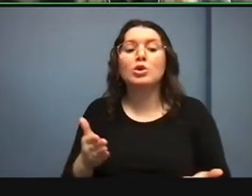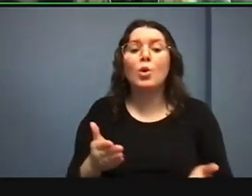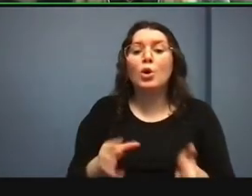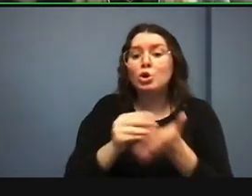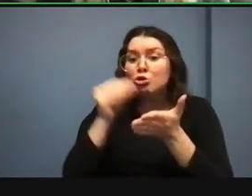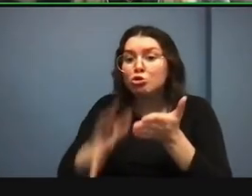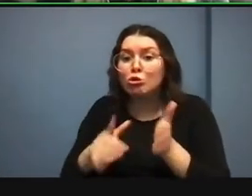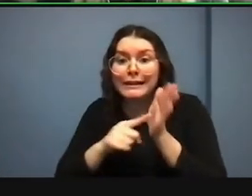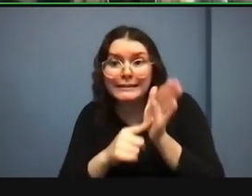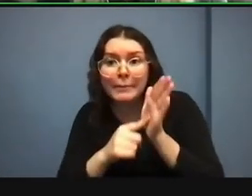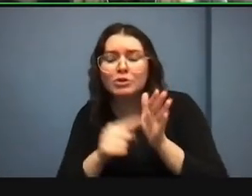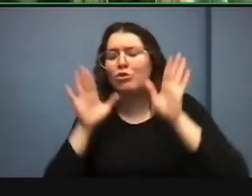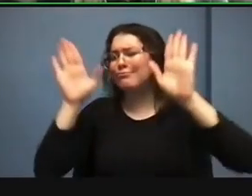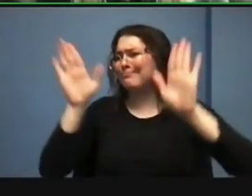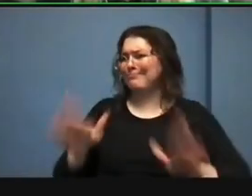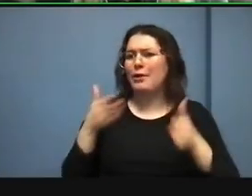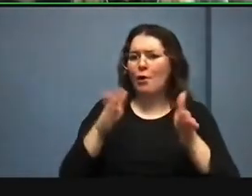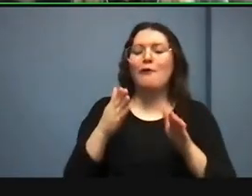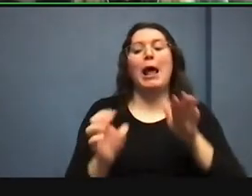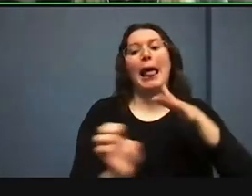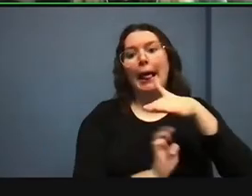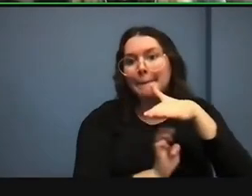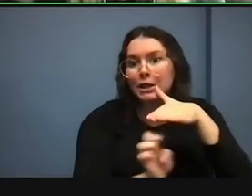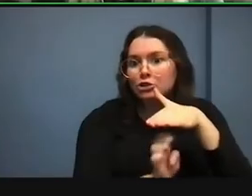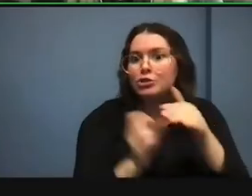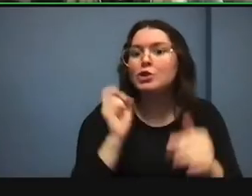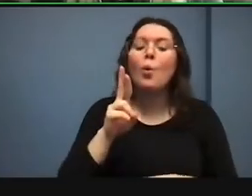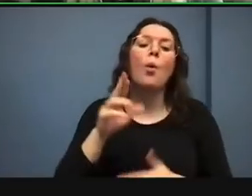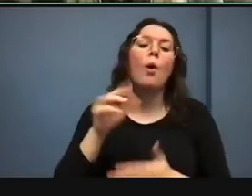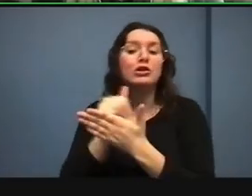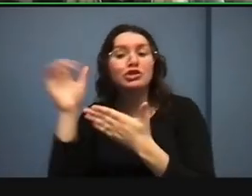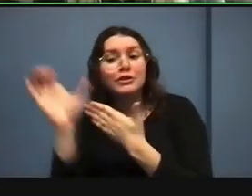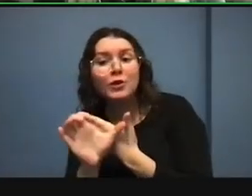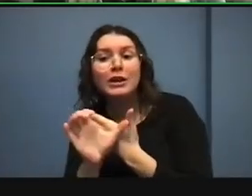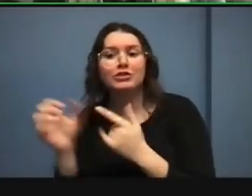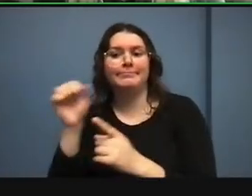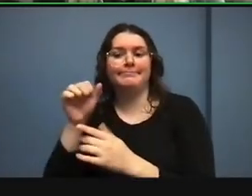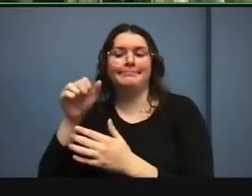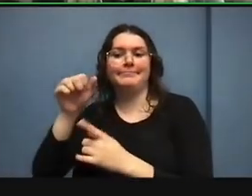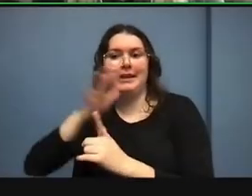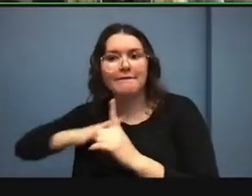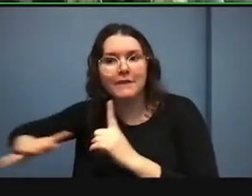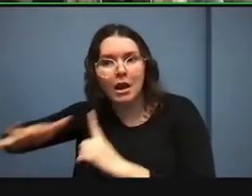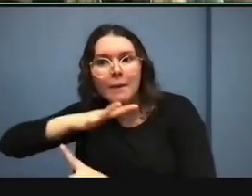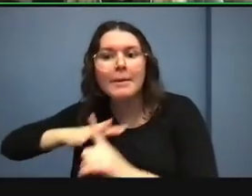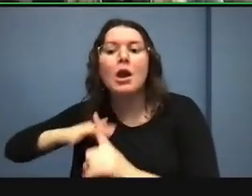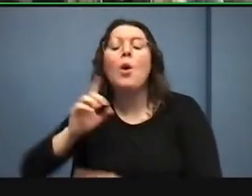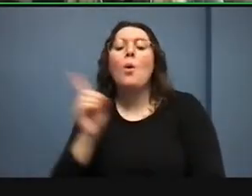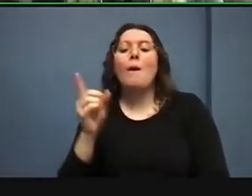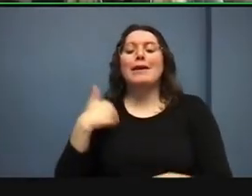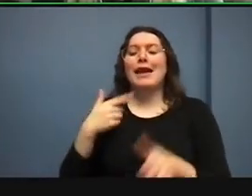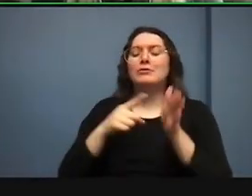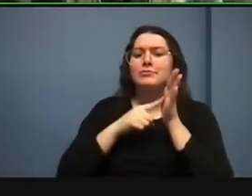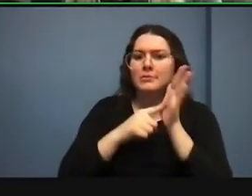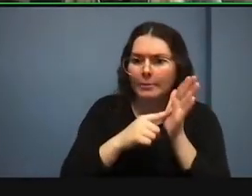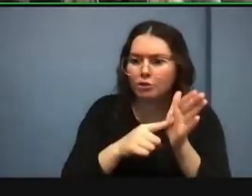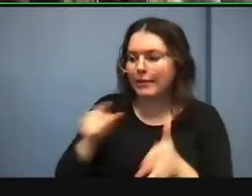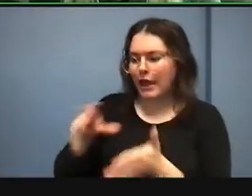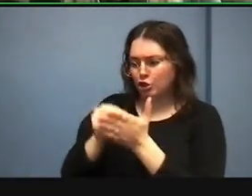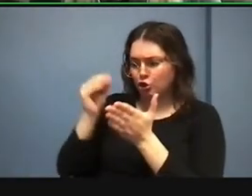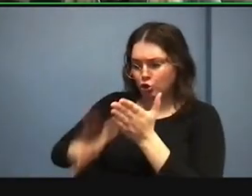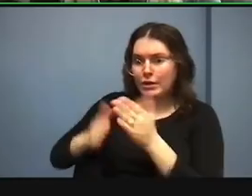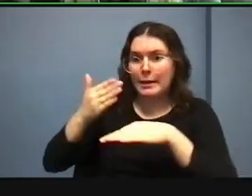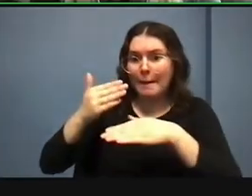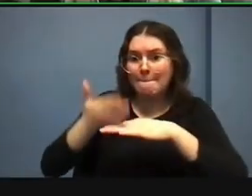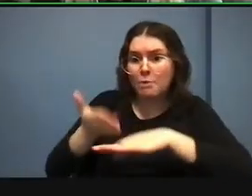way, especially in elementary or in alternative curriculum settings, where we can demonstrate a student's progress